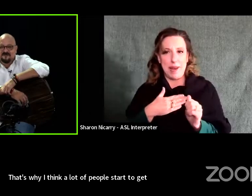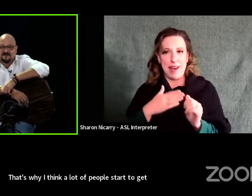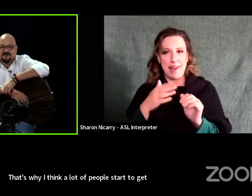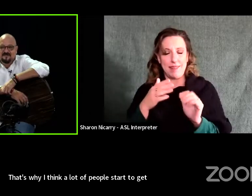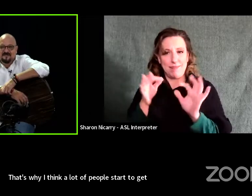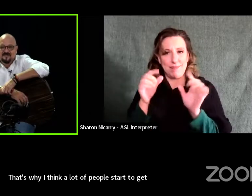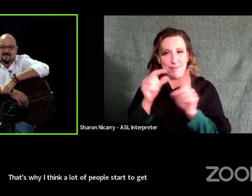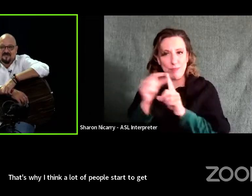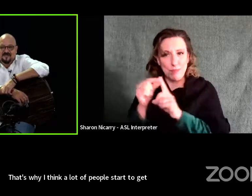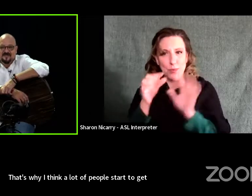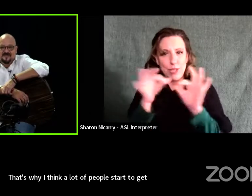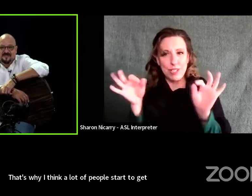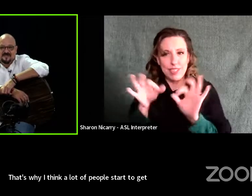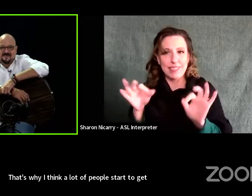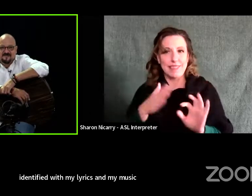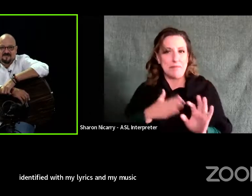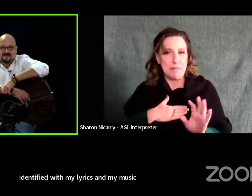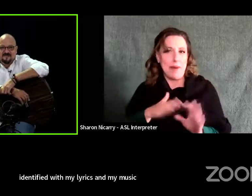music.